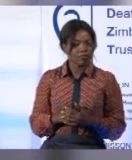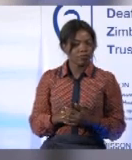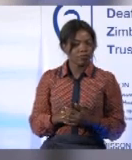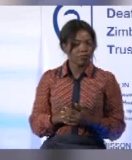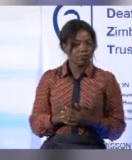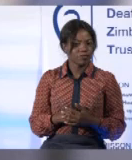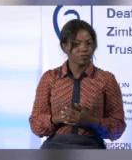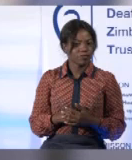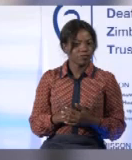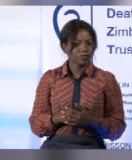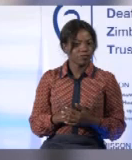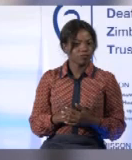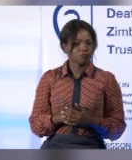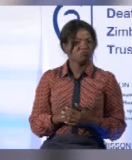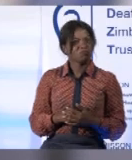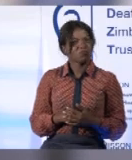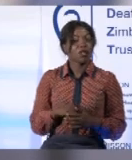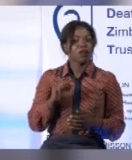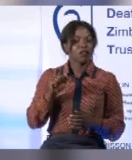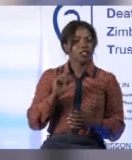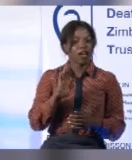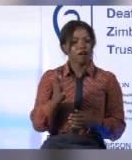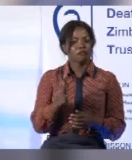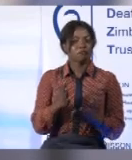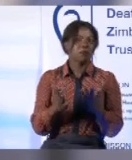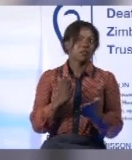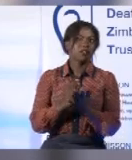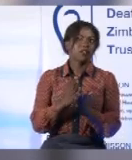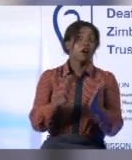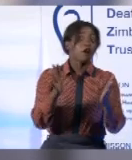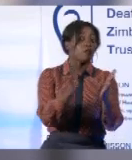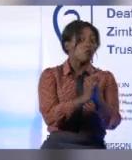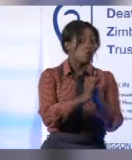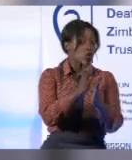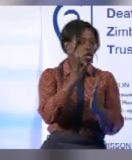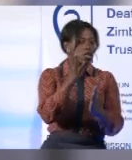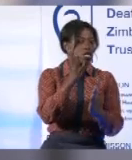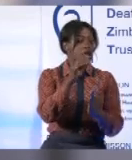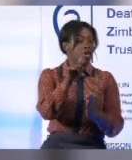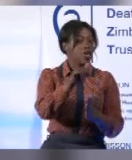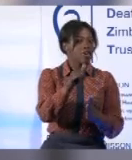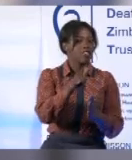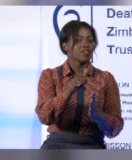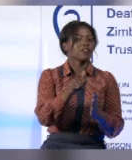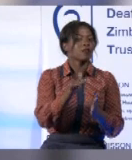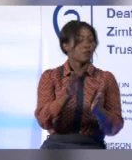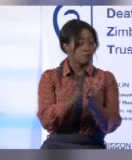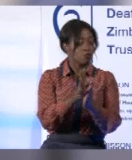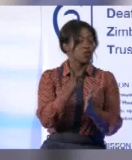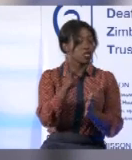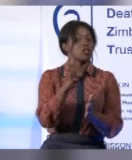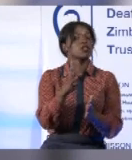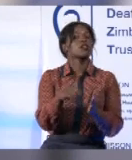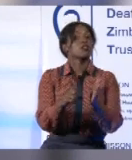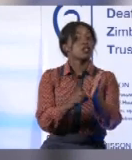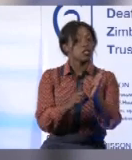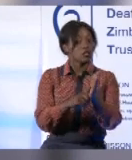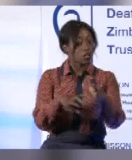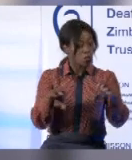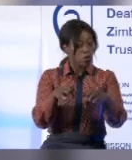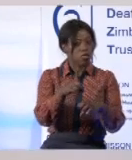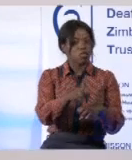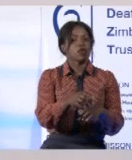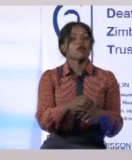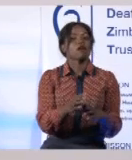let me say from 14. 14 years old. I know some people, some guys who are 14 years who are doing it.